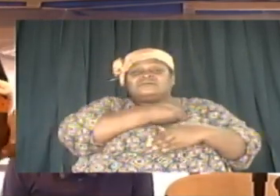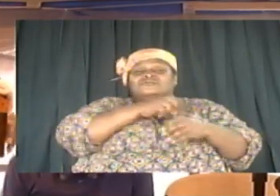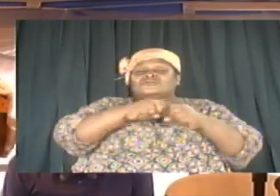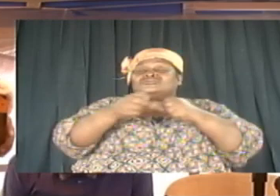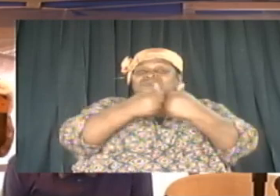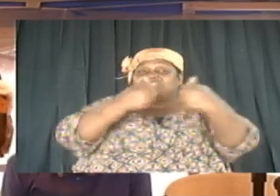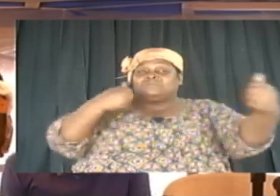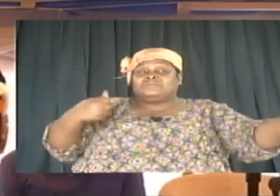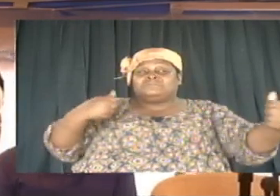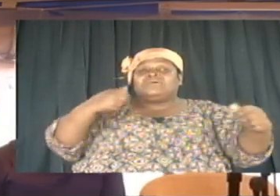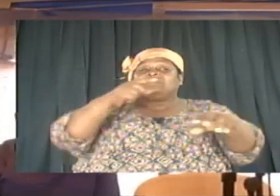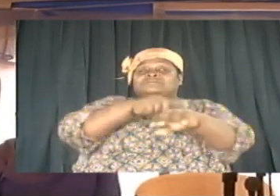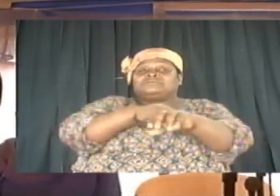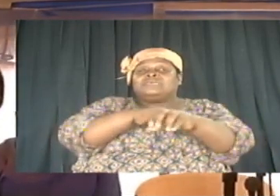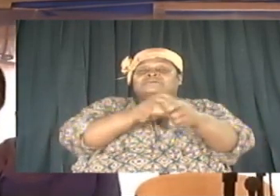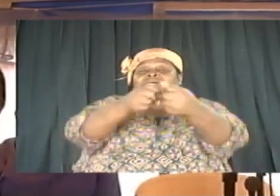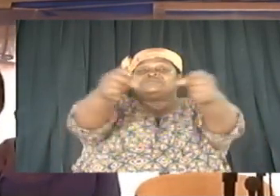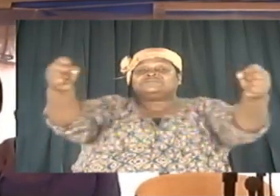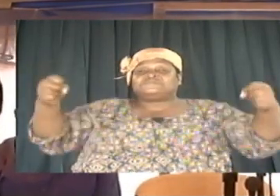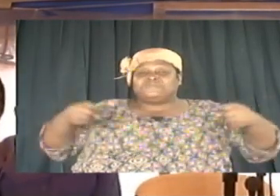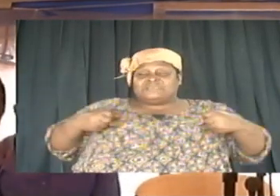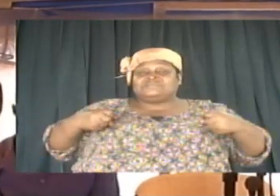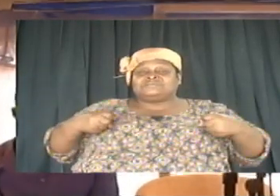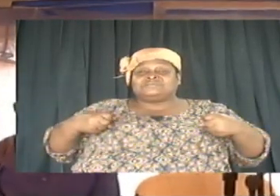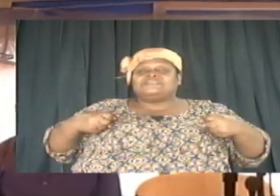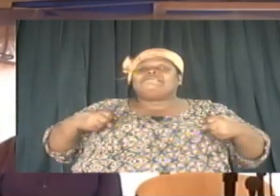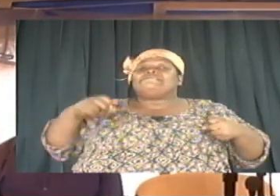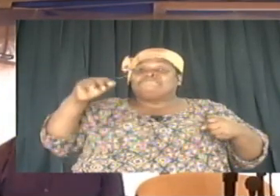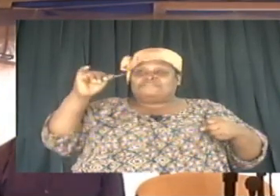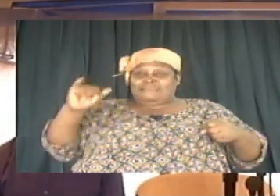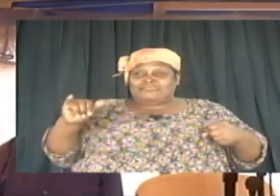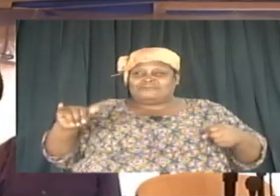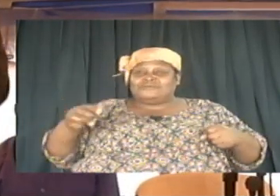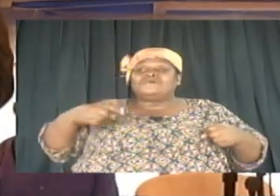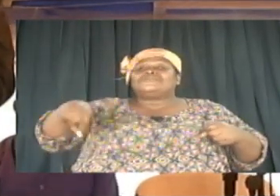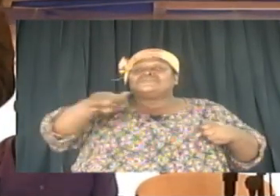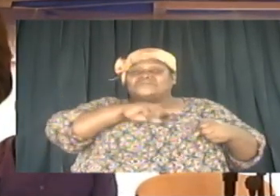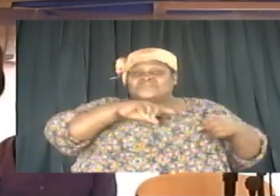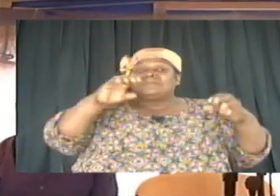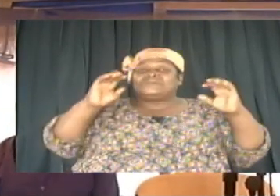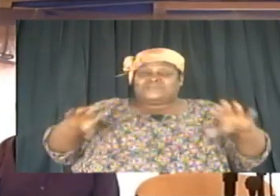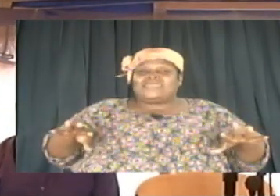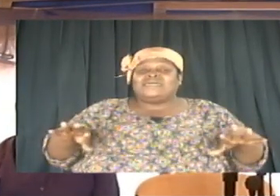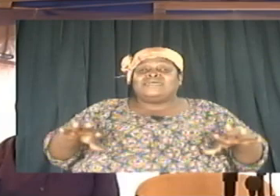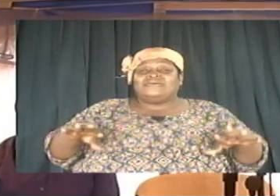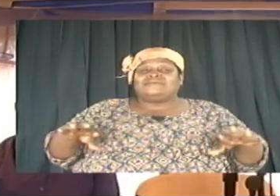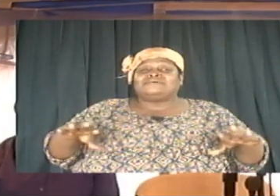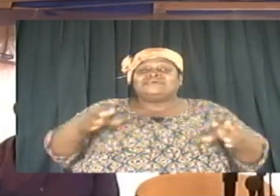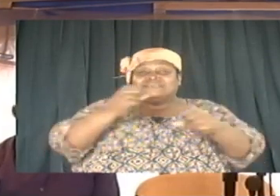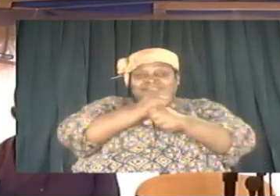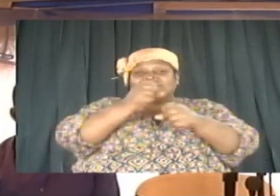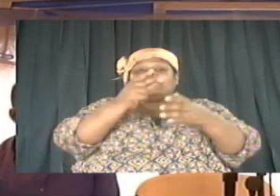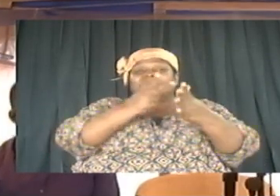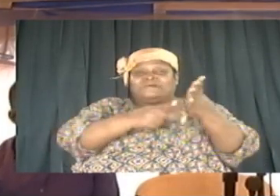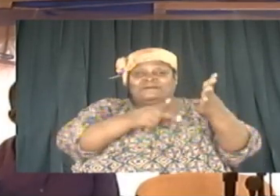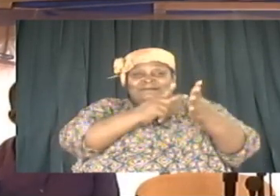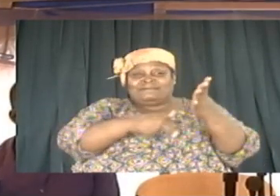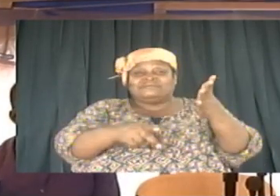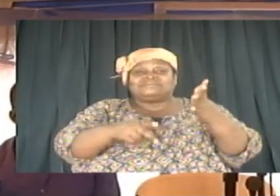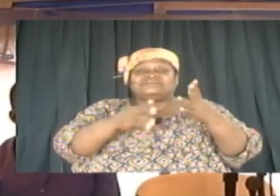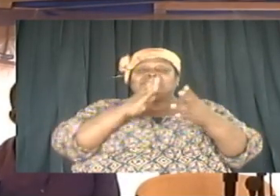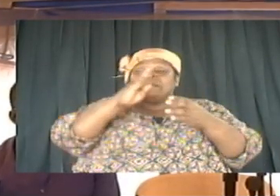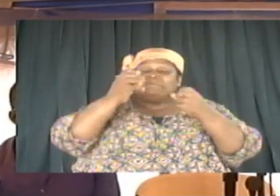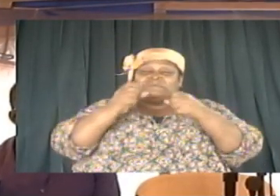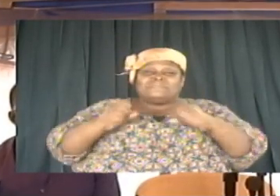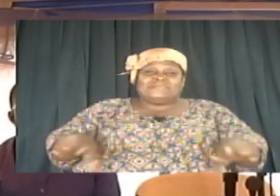and space. And yet, we can still participate and partake and be blessed at this time